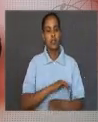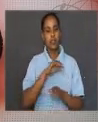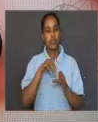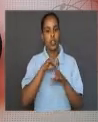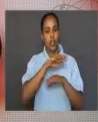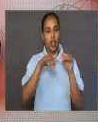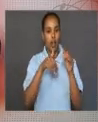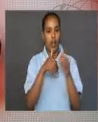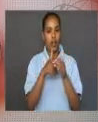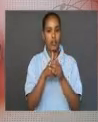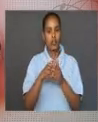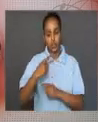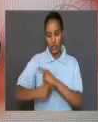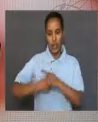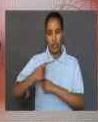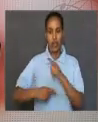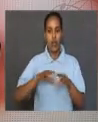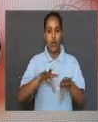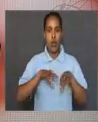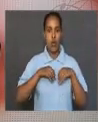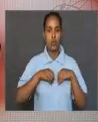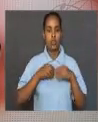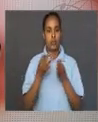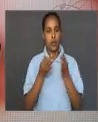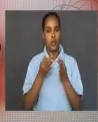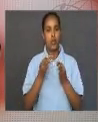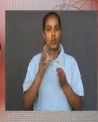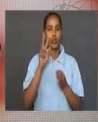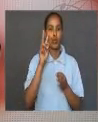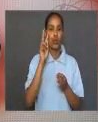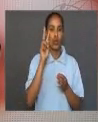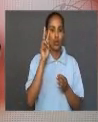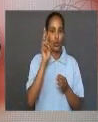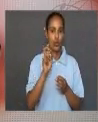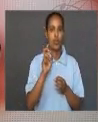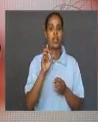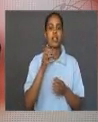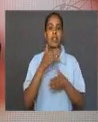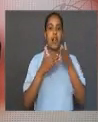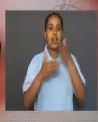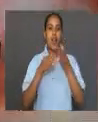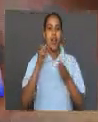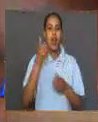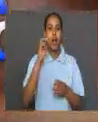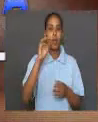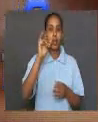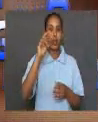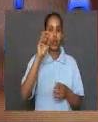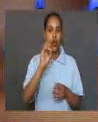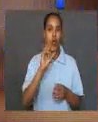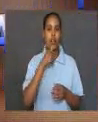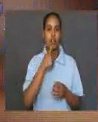general, the genetic code specifies 20 standard amino acids.